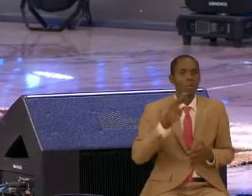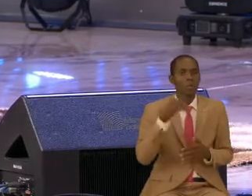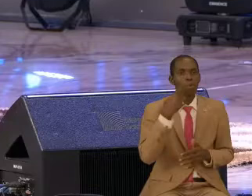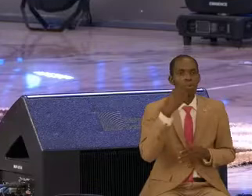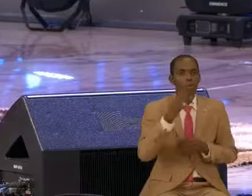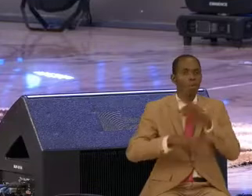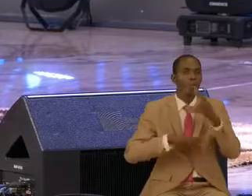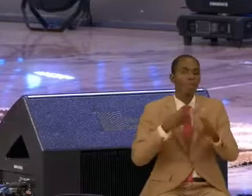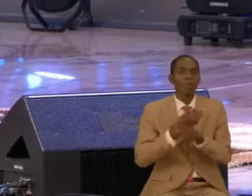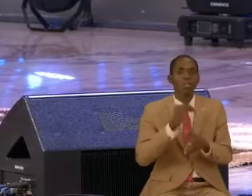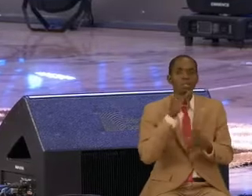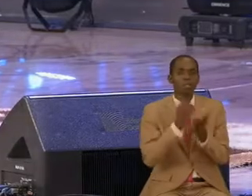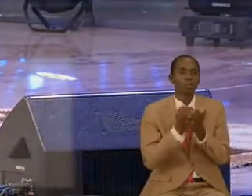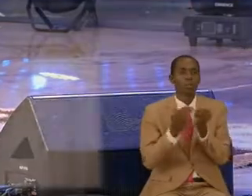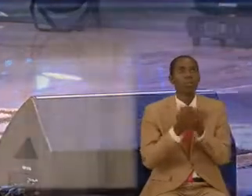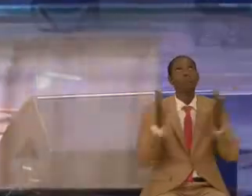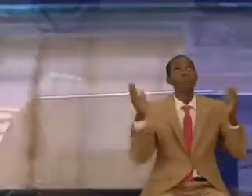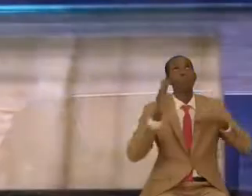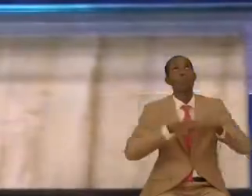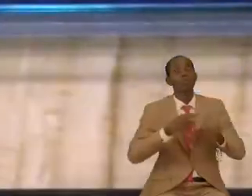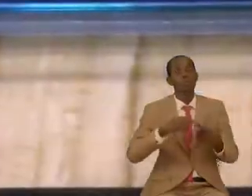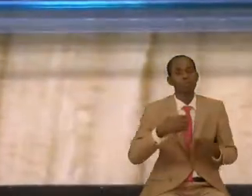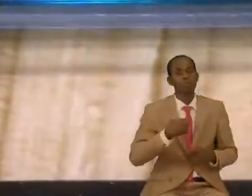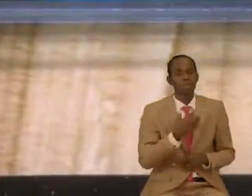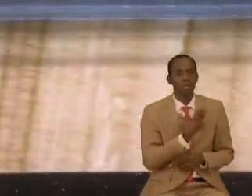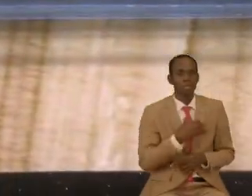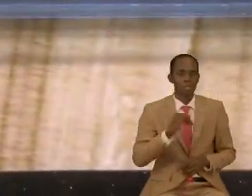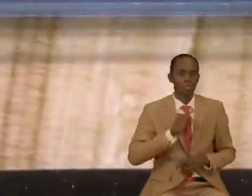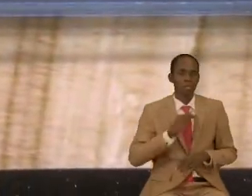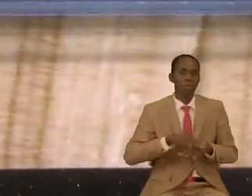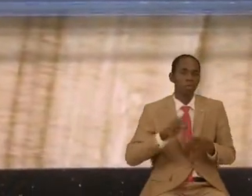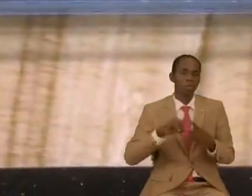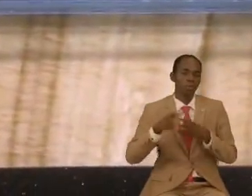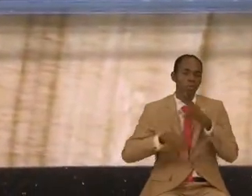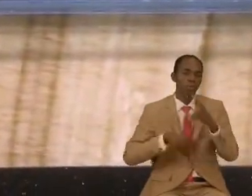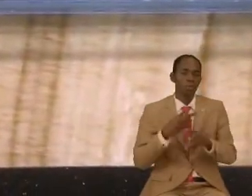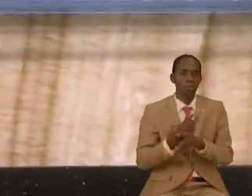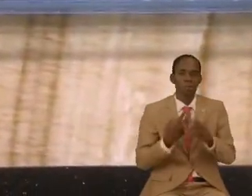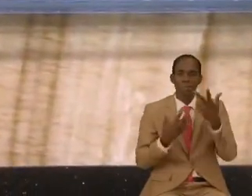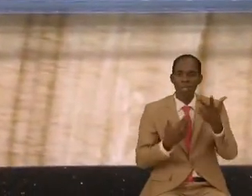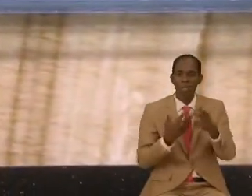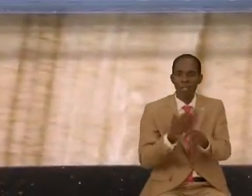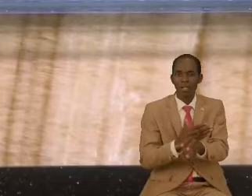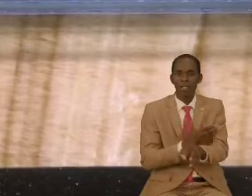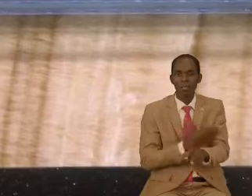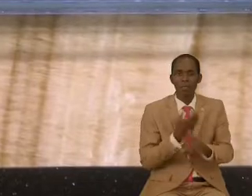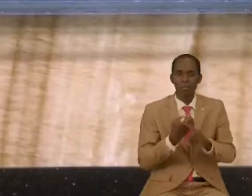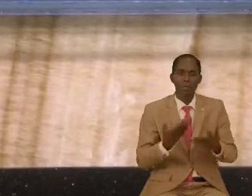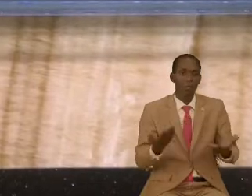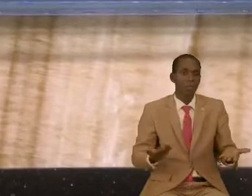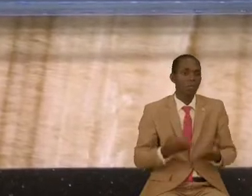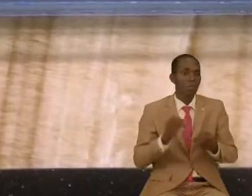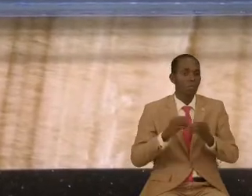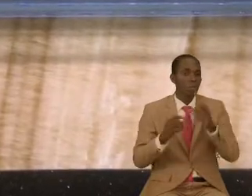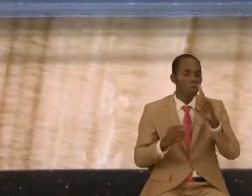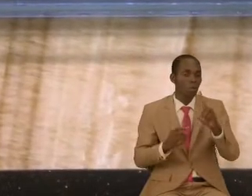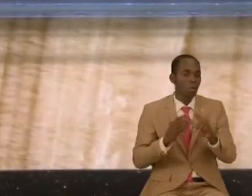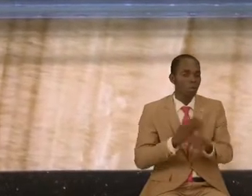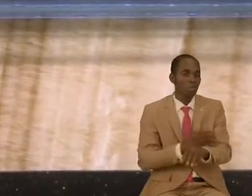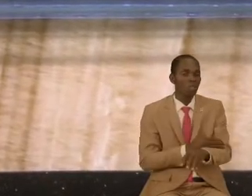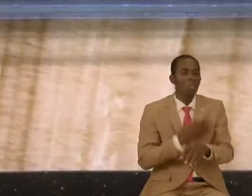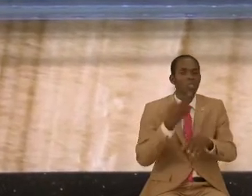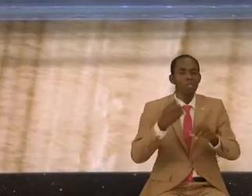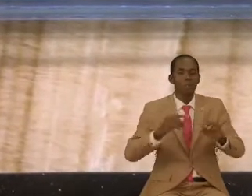me and I unto the world. Three things we're looking at. Number one, the wonder of